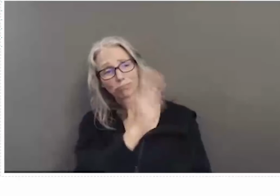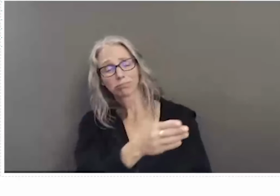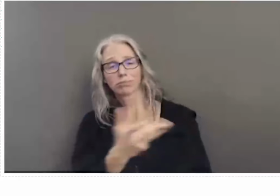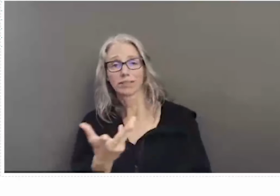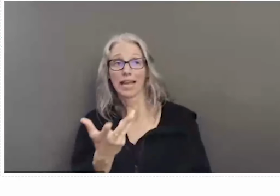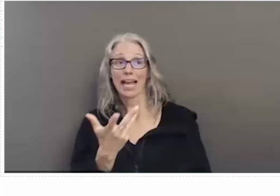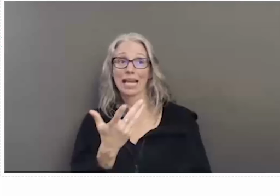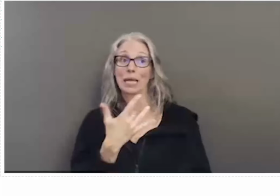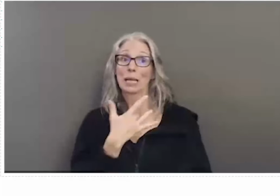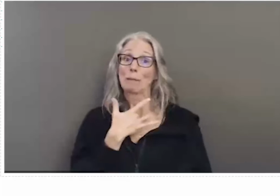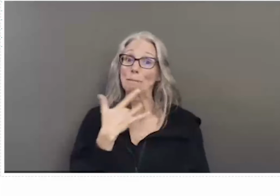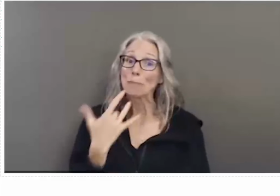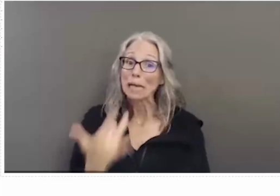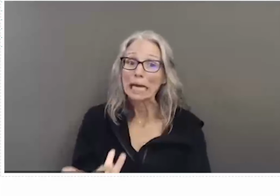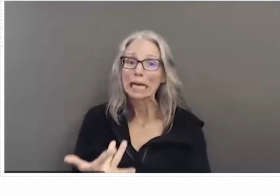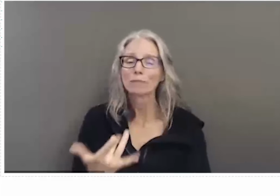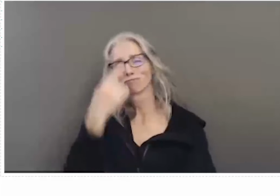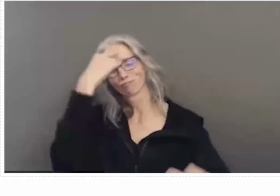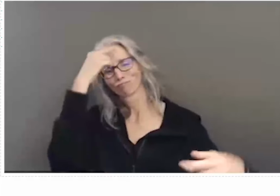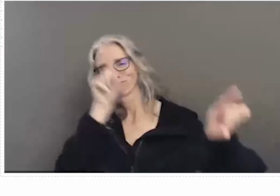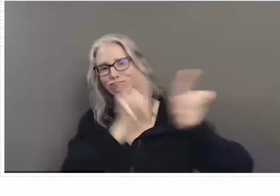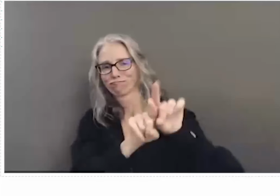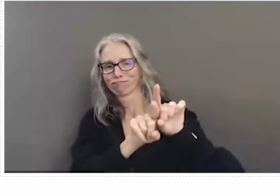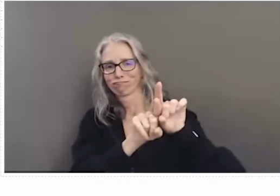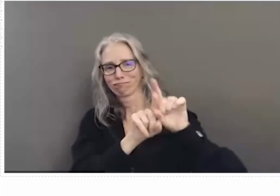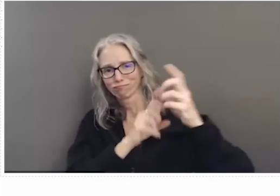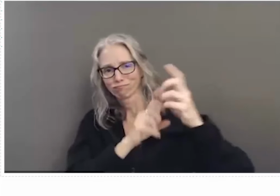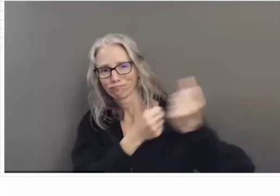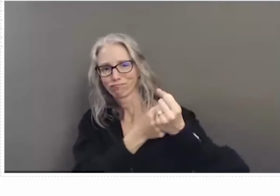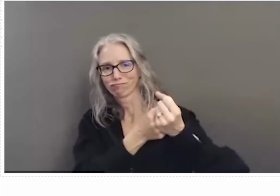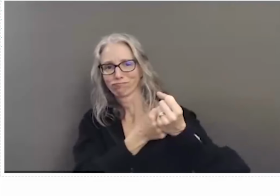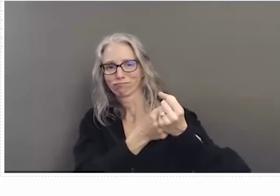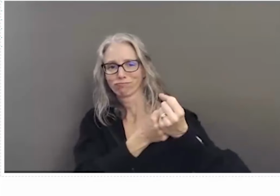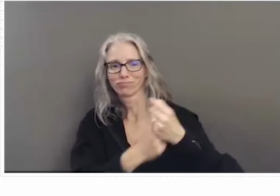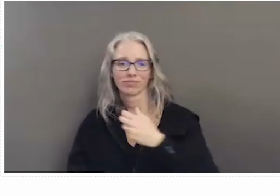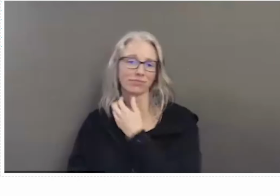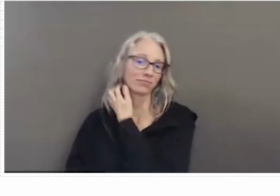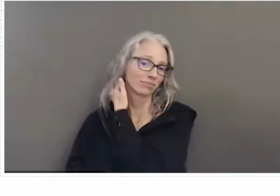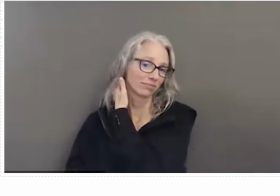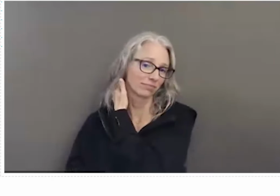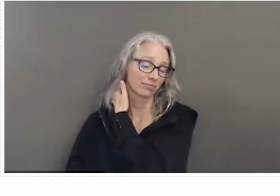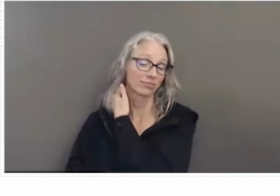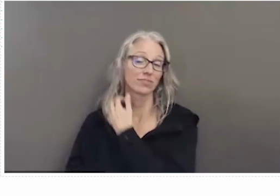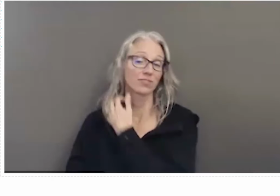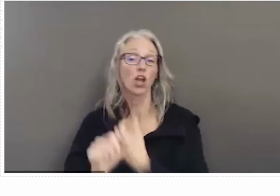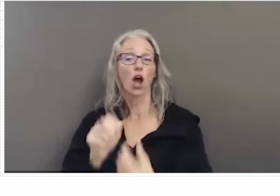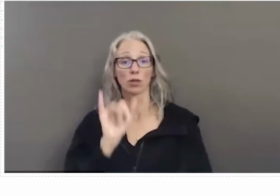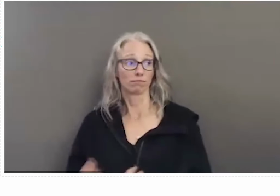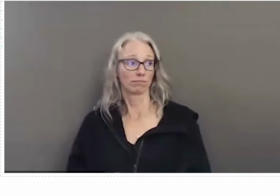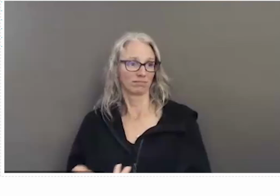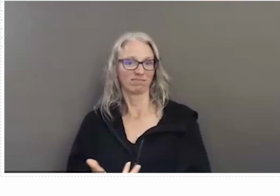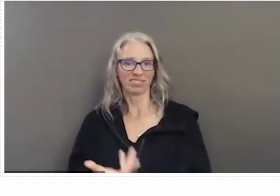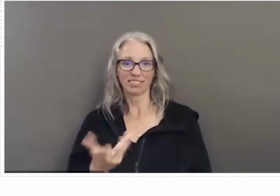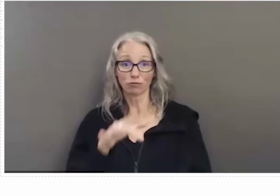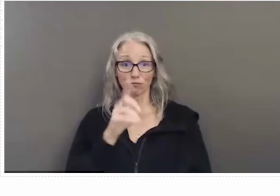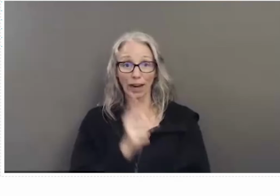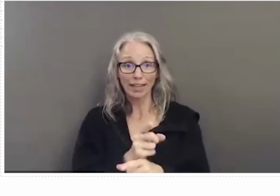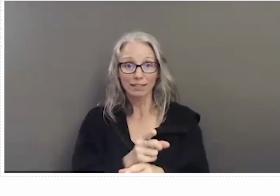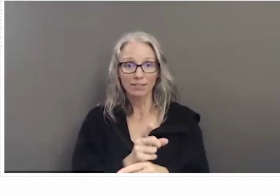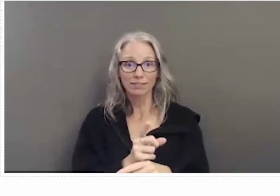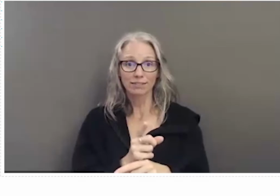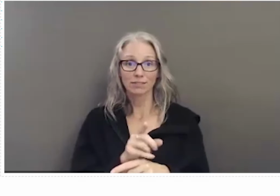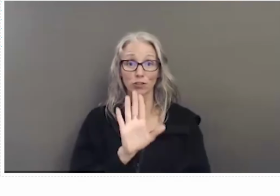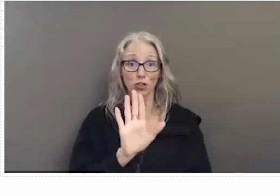That's my not so secret. Yeah, it's ultimately about storytelling, right? Which is what artists do. So